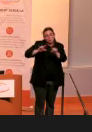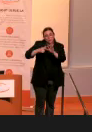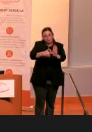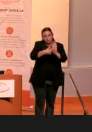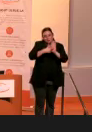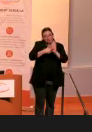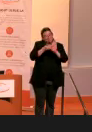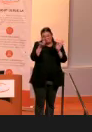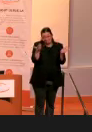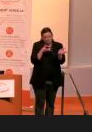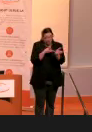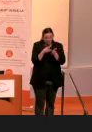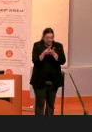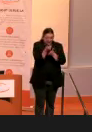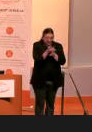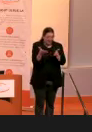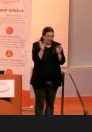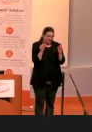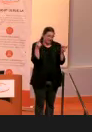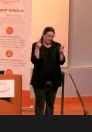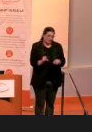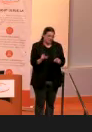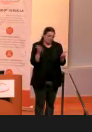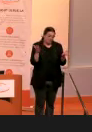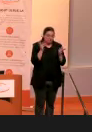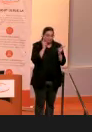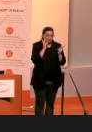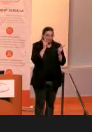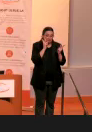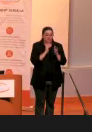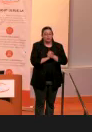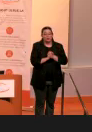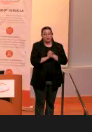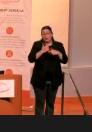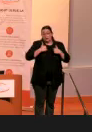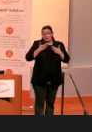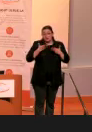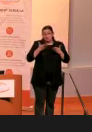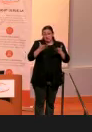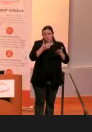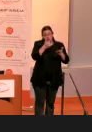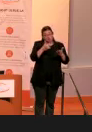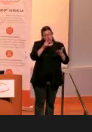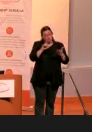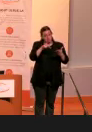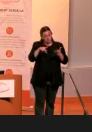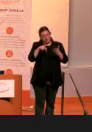and anything could happen at any time. Do I recommend